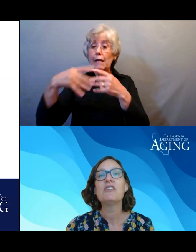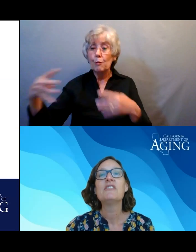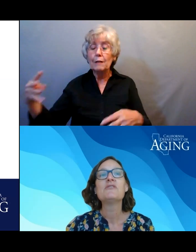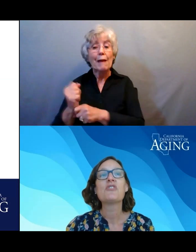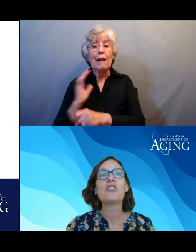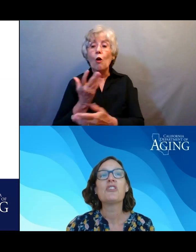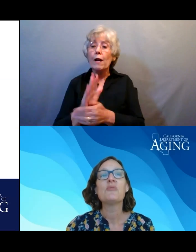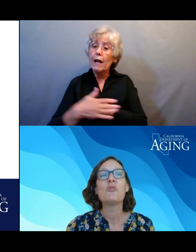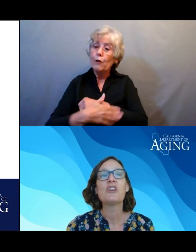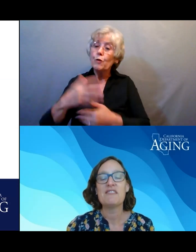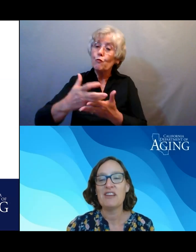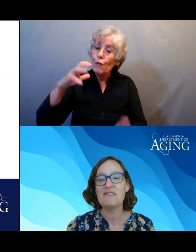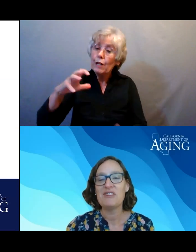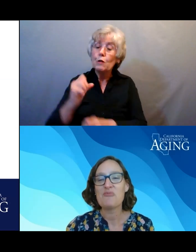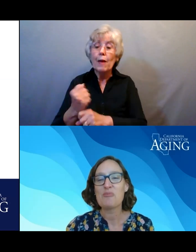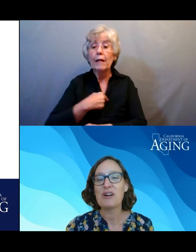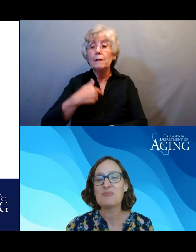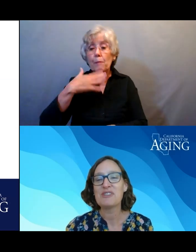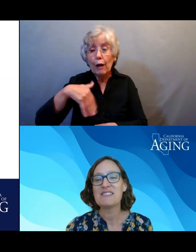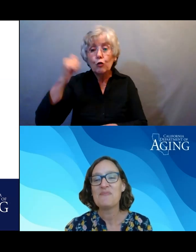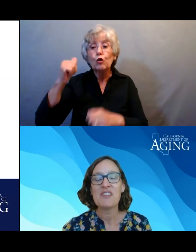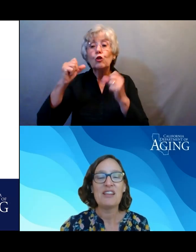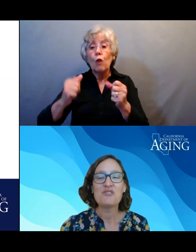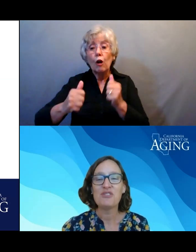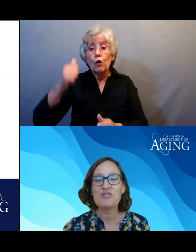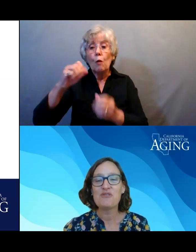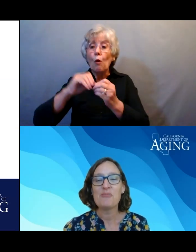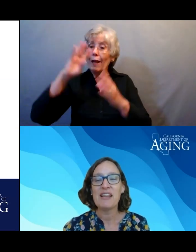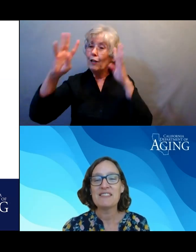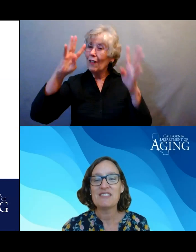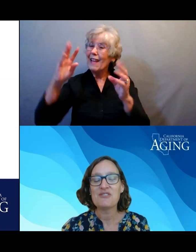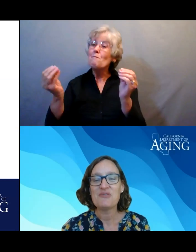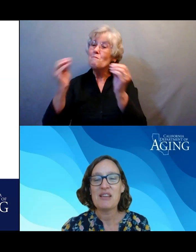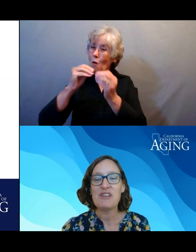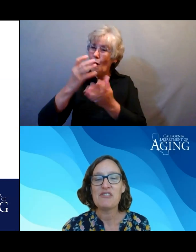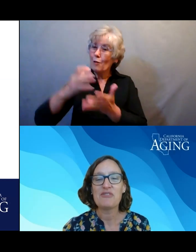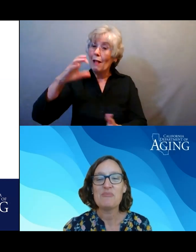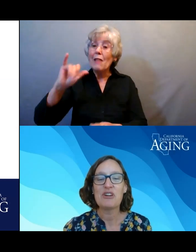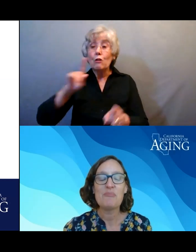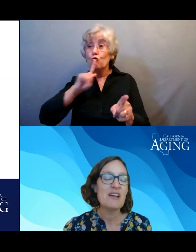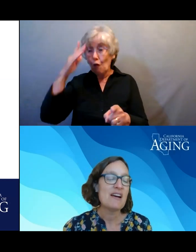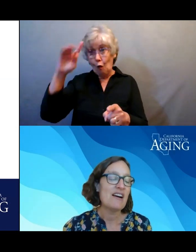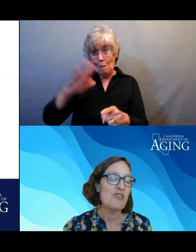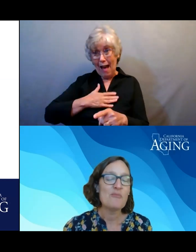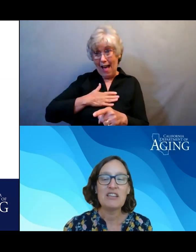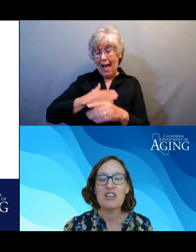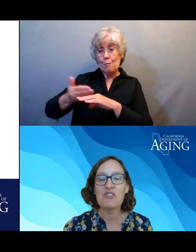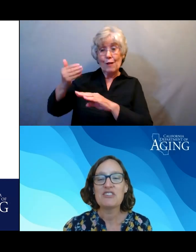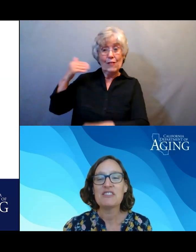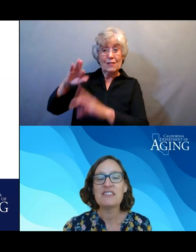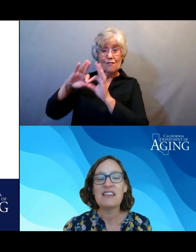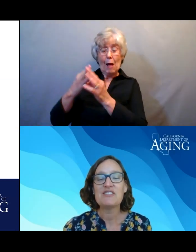us better, stronger, more innovative, and more prosperous." That's certainly true for my ancestors who came here from Europe over